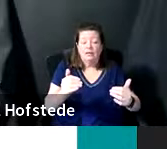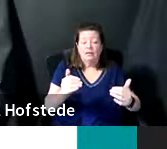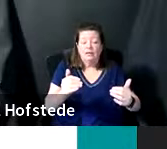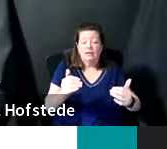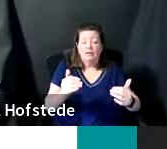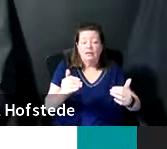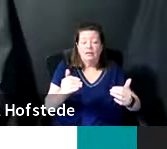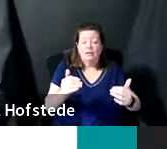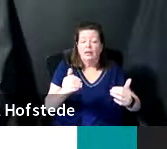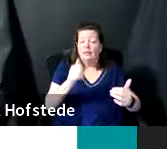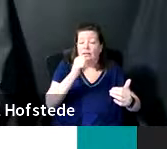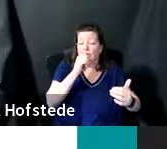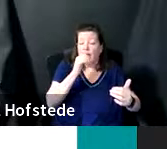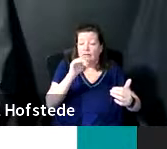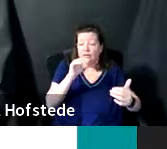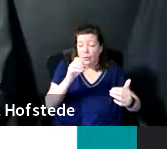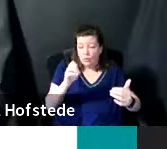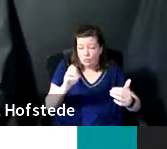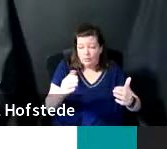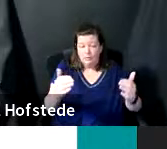993-5459-6043, passcode